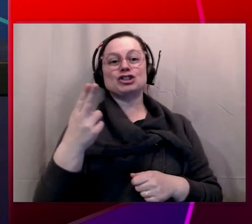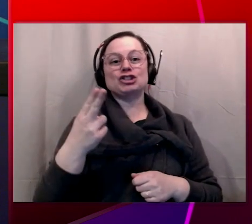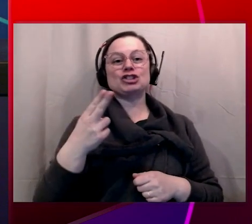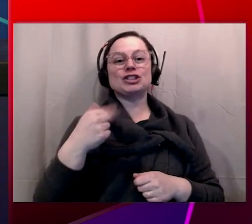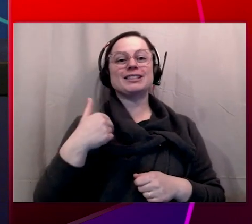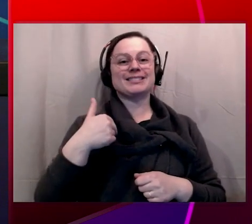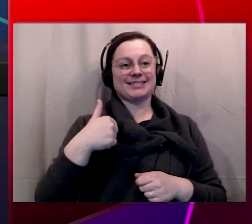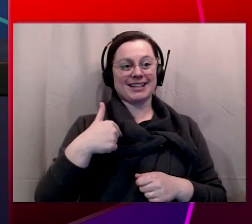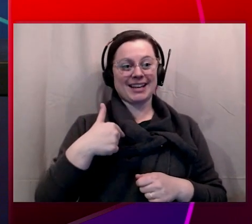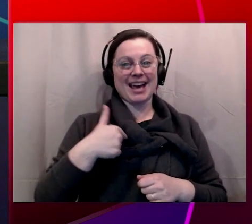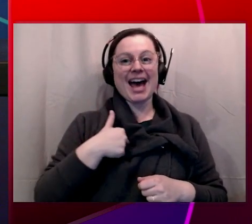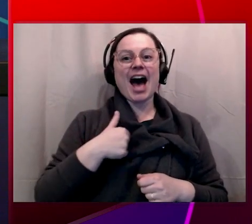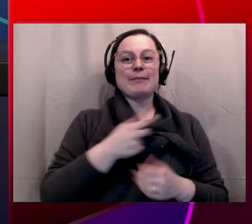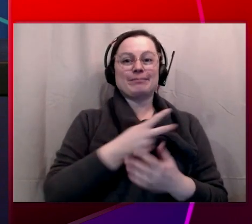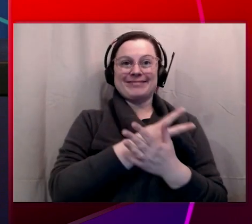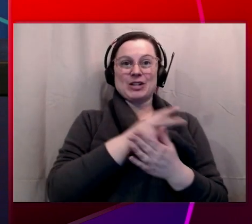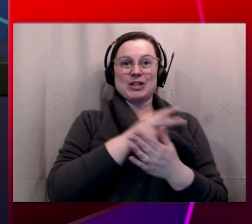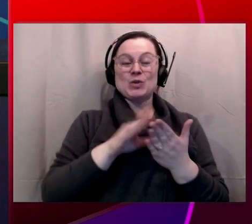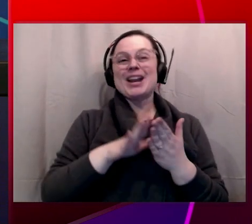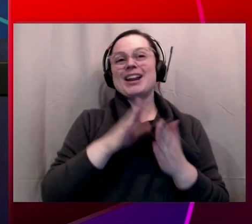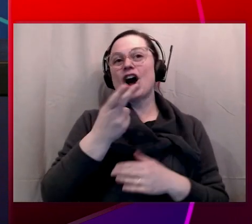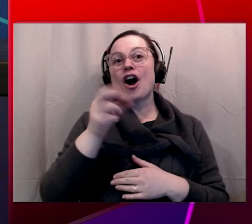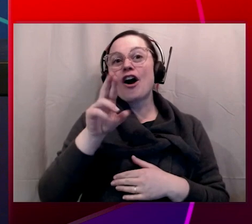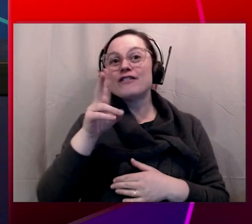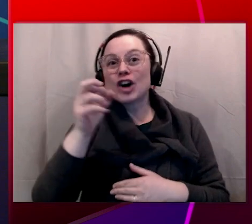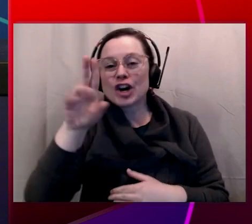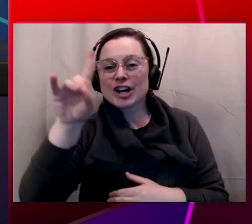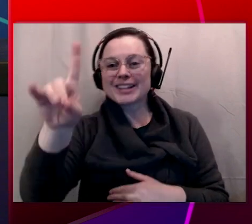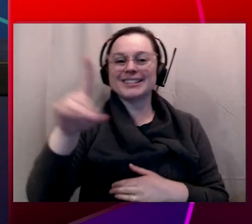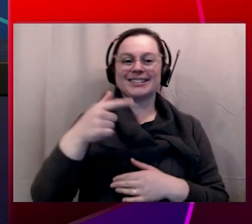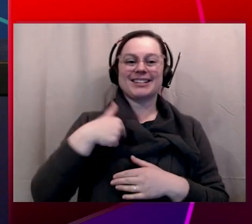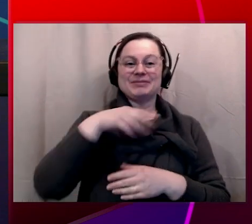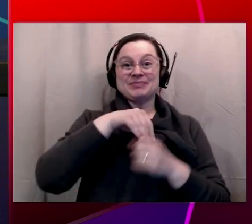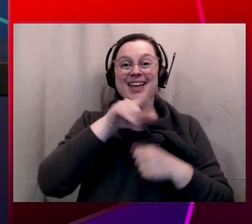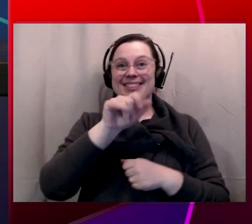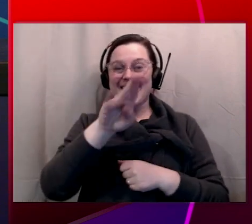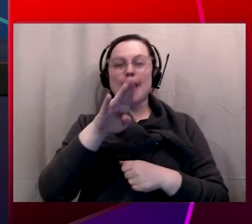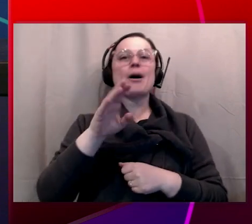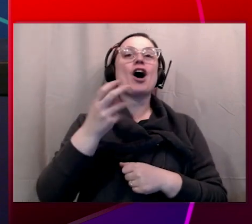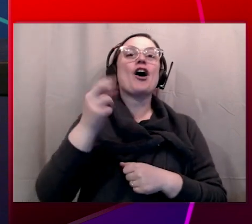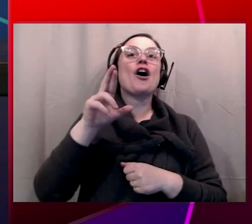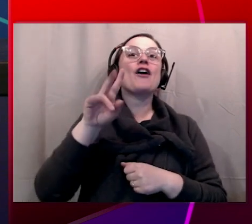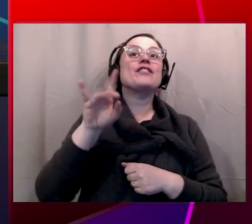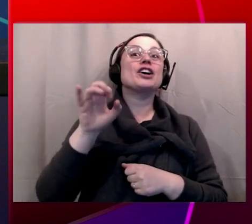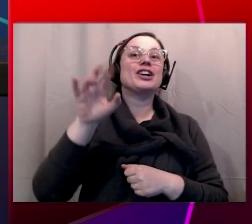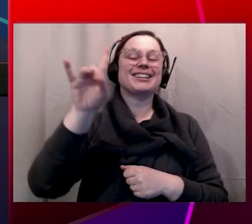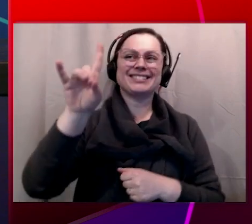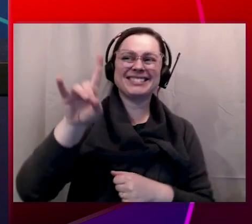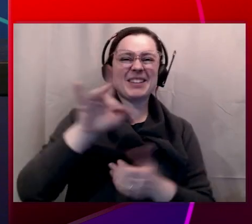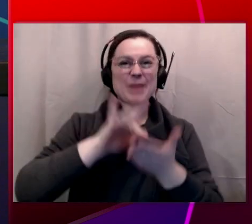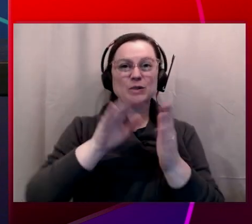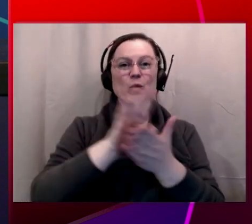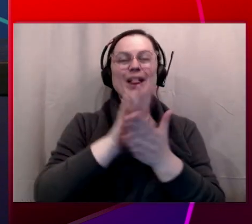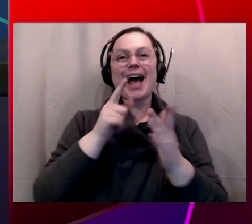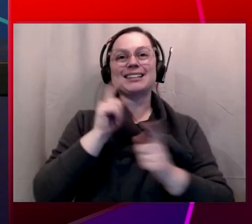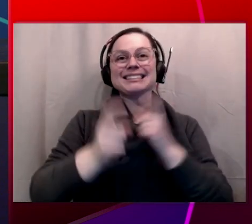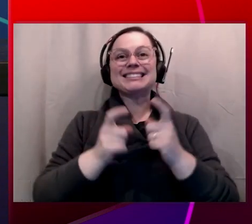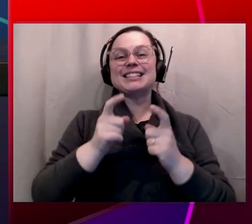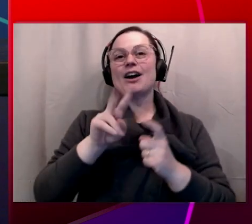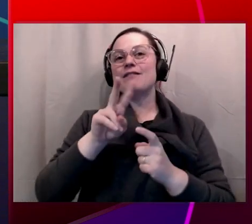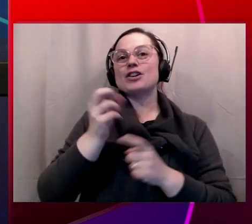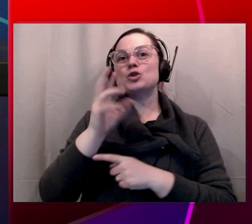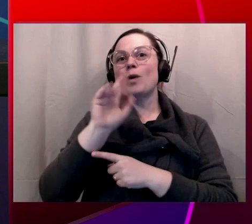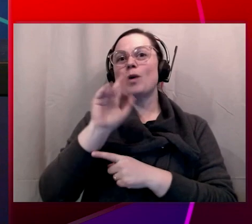at Harvard, and as part of the Wagner Lab at Harvard Medical School, I'm one of the contributors to the Virtual Flow